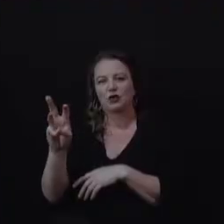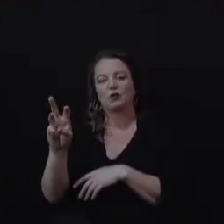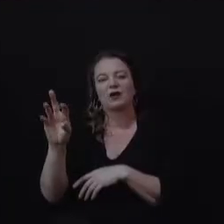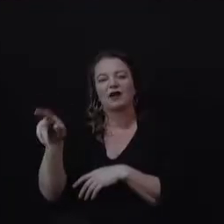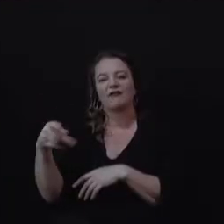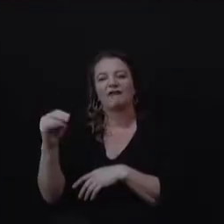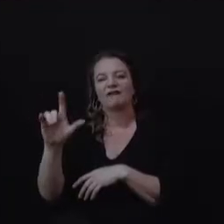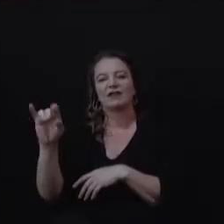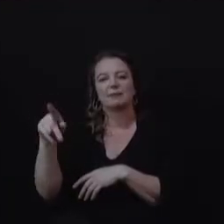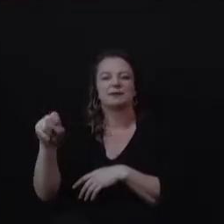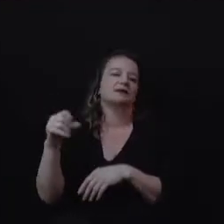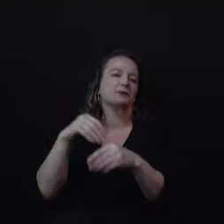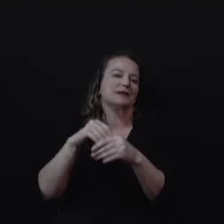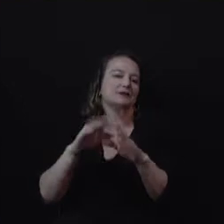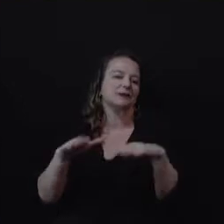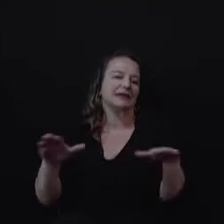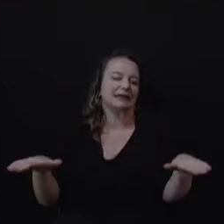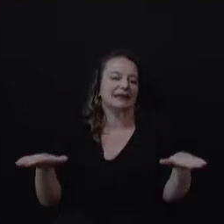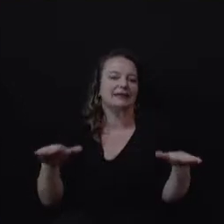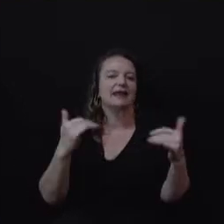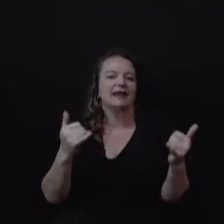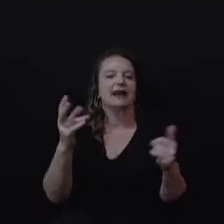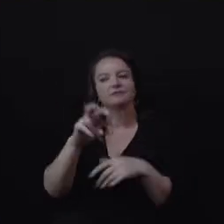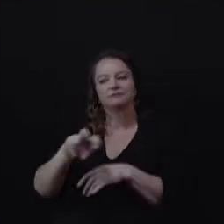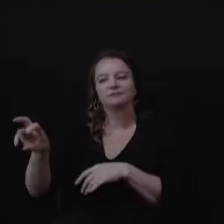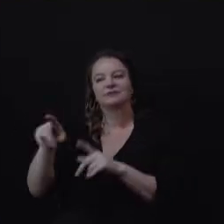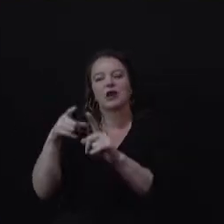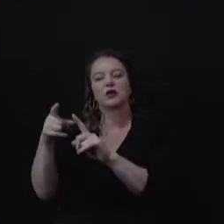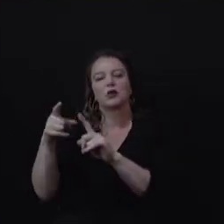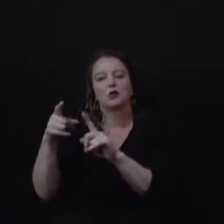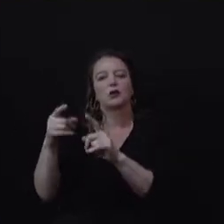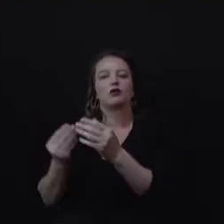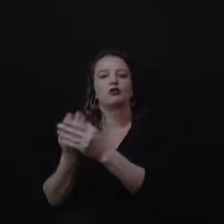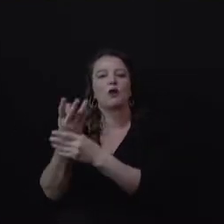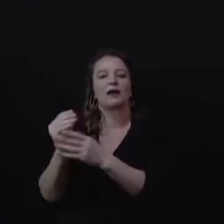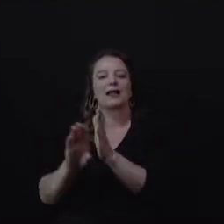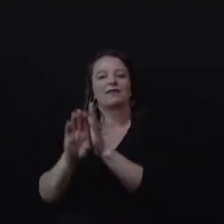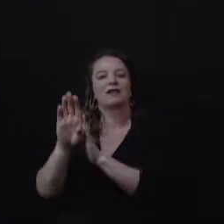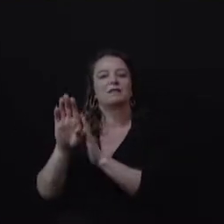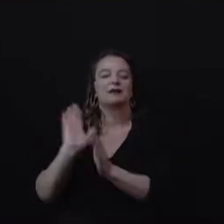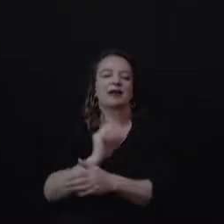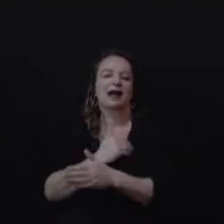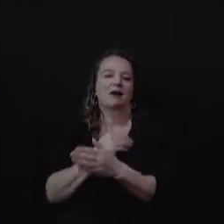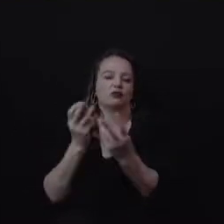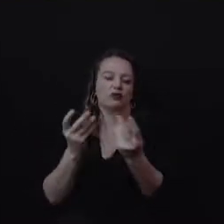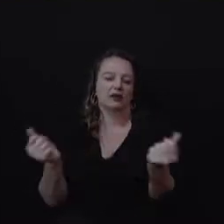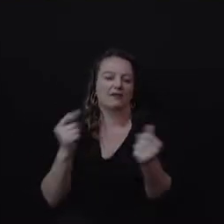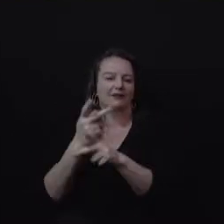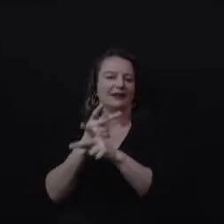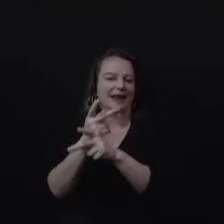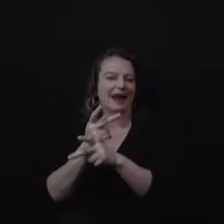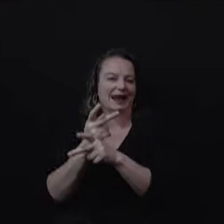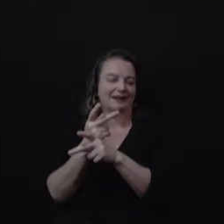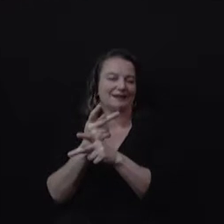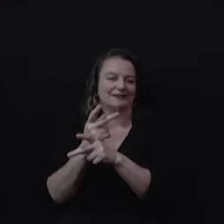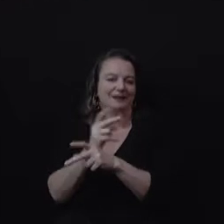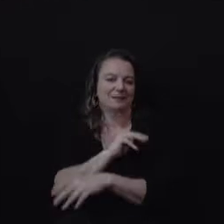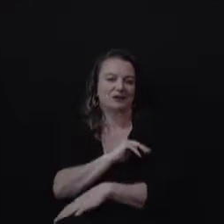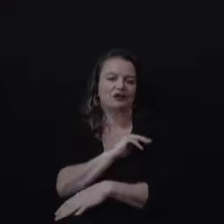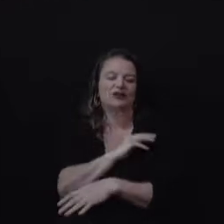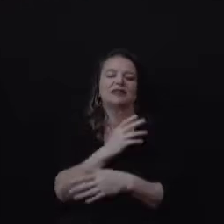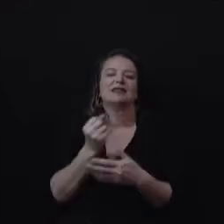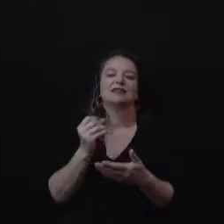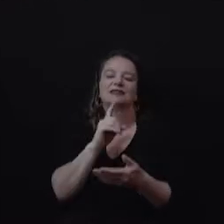kids ministry for a while, has transitioned into growing and developing our recovery care ministry. He's doing a fantastic job. And